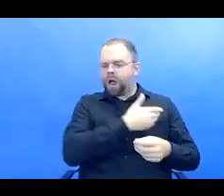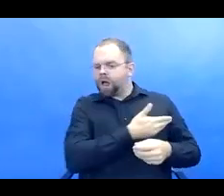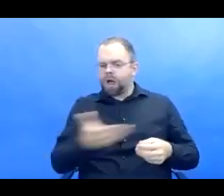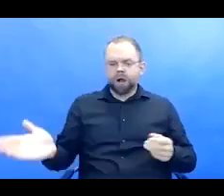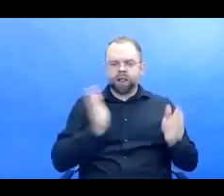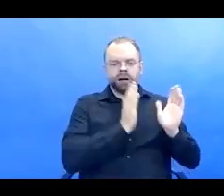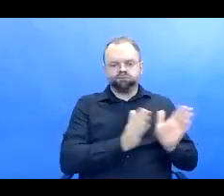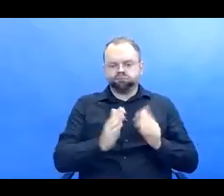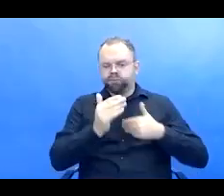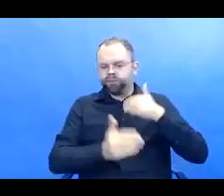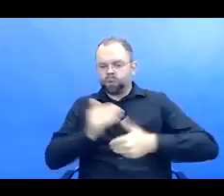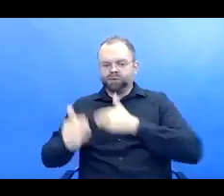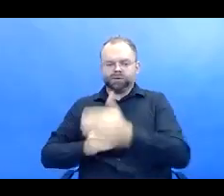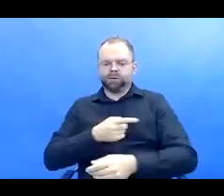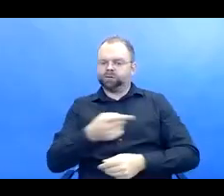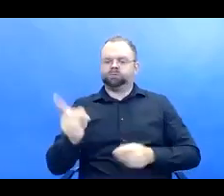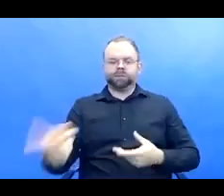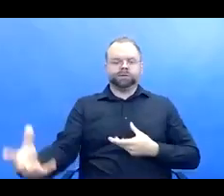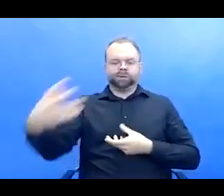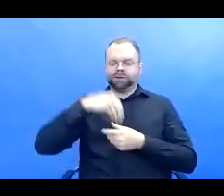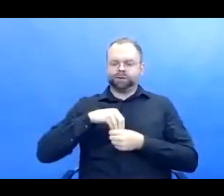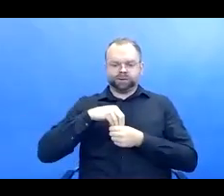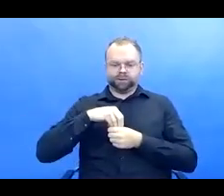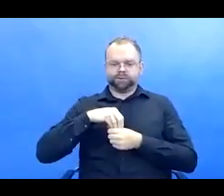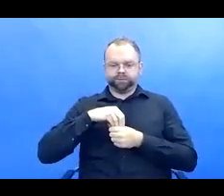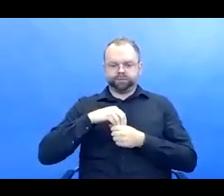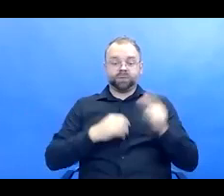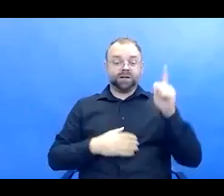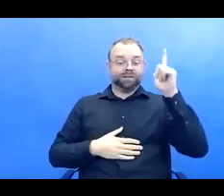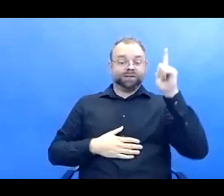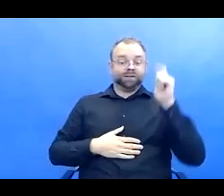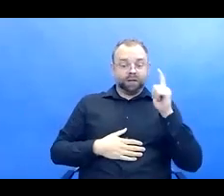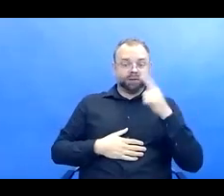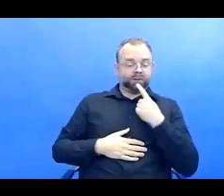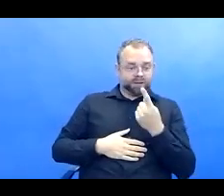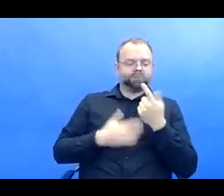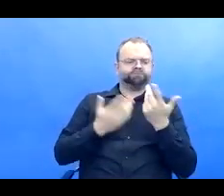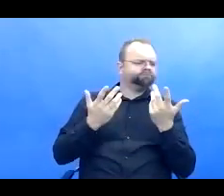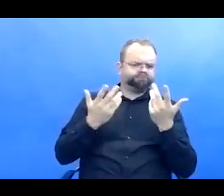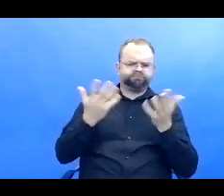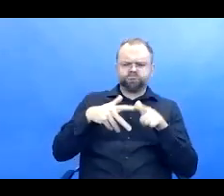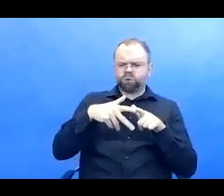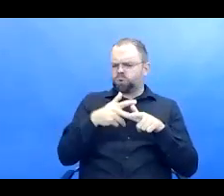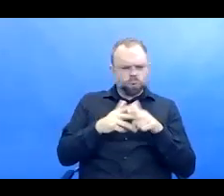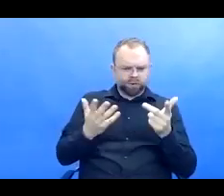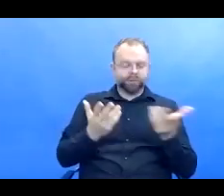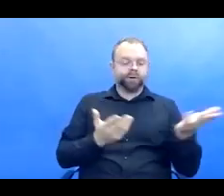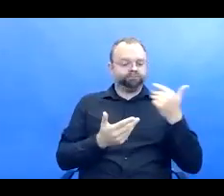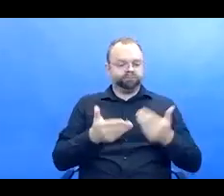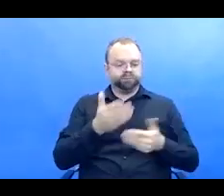comes to disability inclusion and COVID recovery plans. And that entails making sure that OBDs